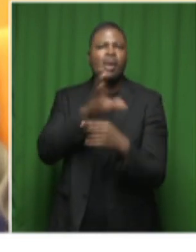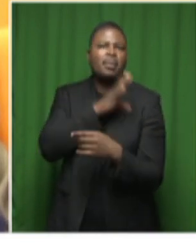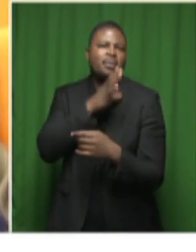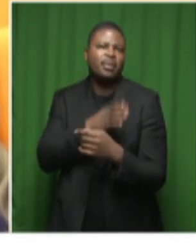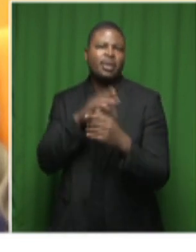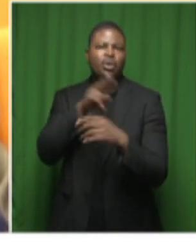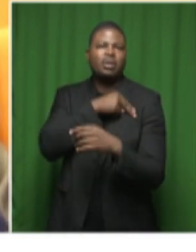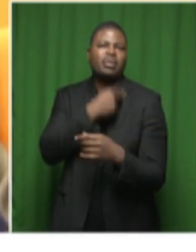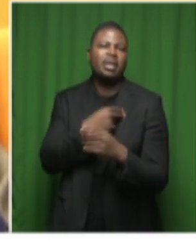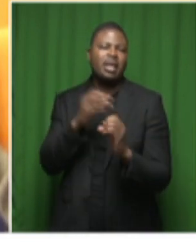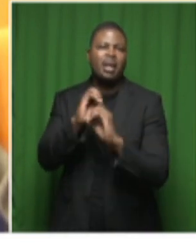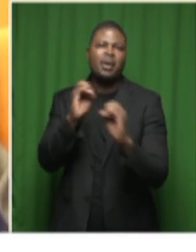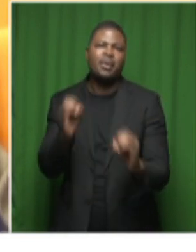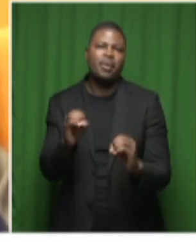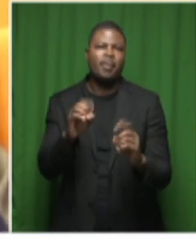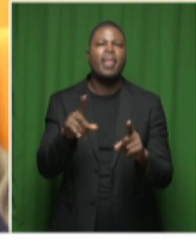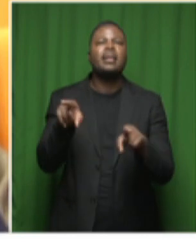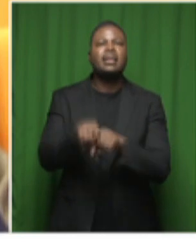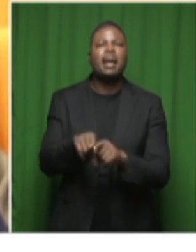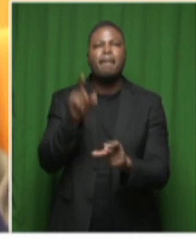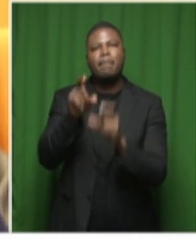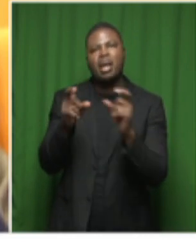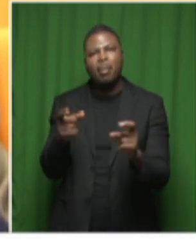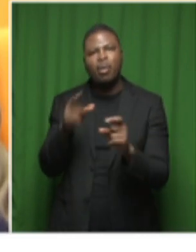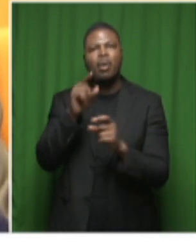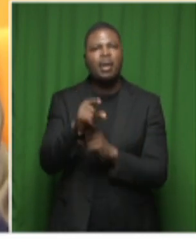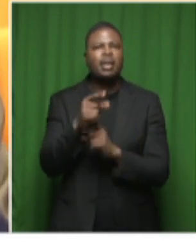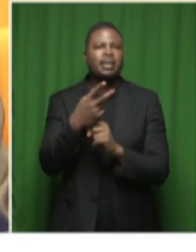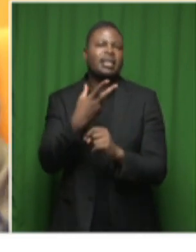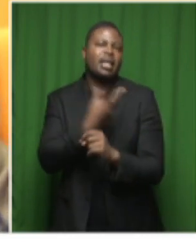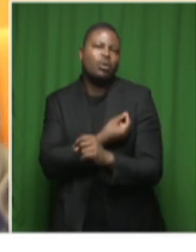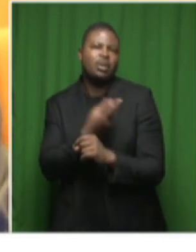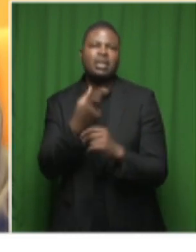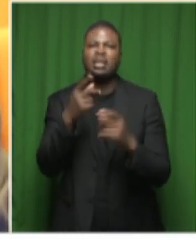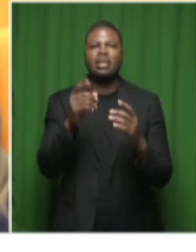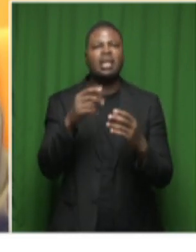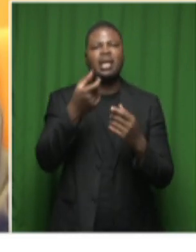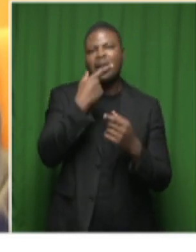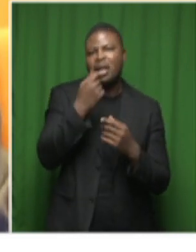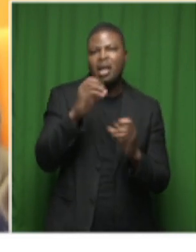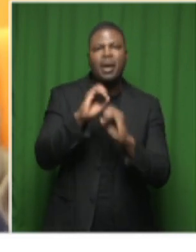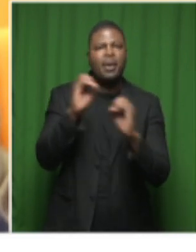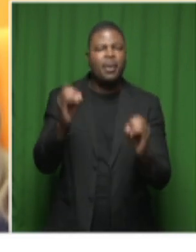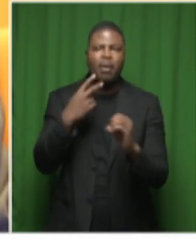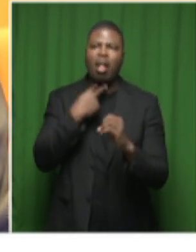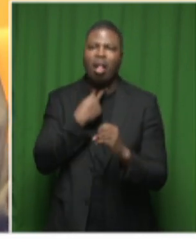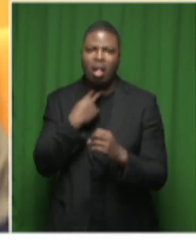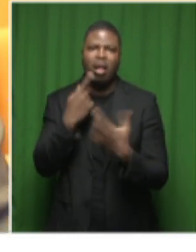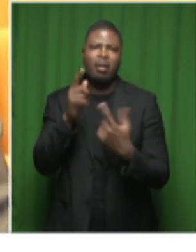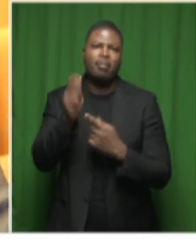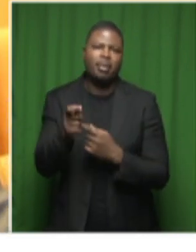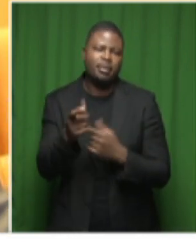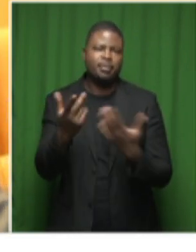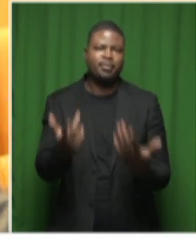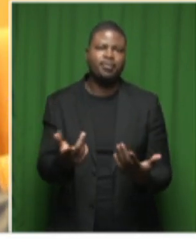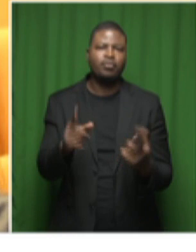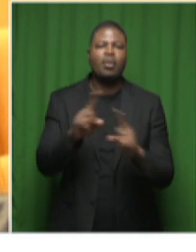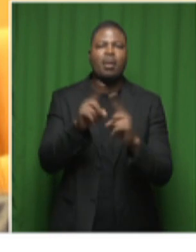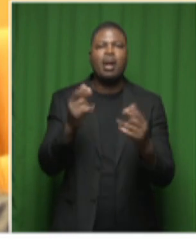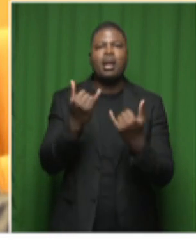those have not been available, and now we have got a plan to get back on track. And it looks like we're already getting back on